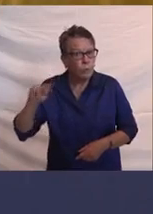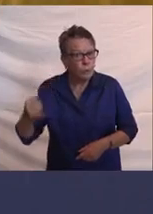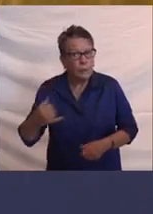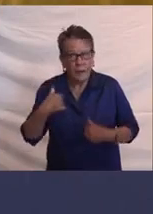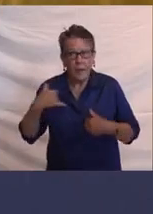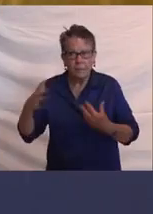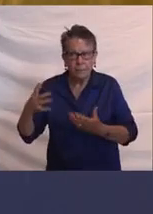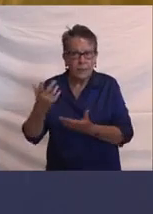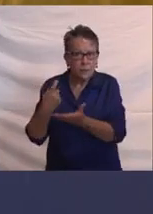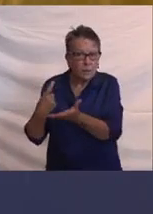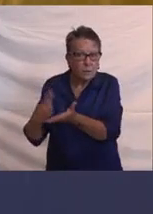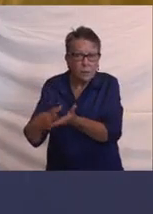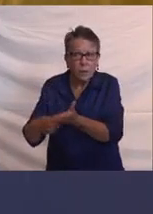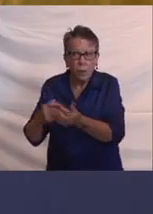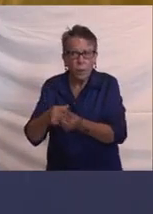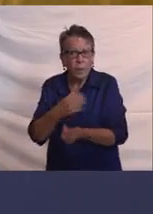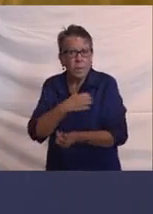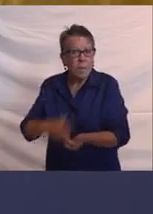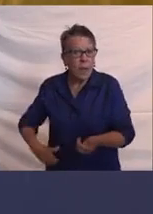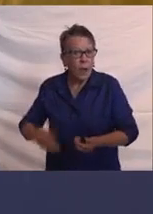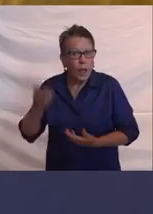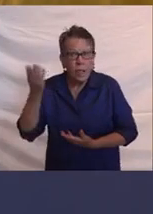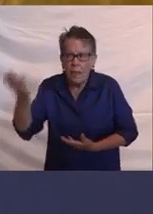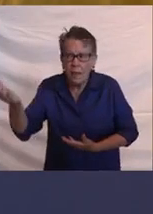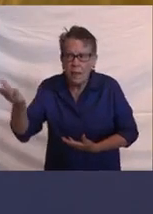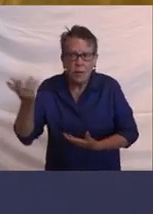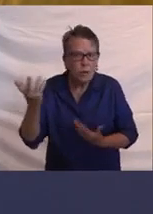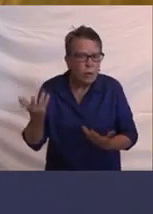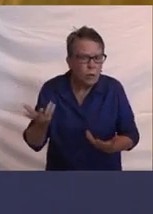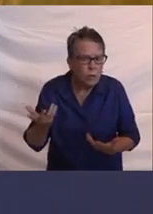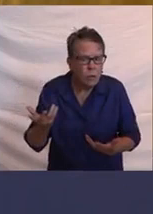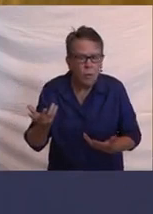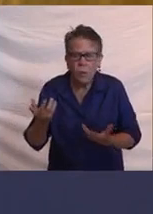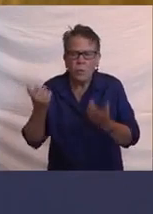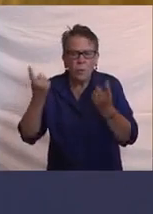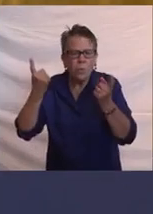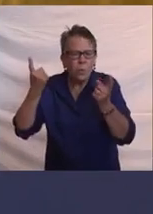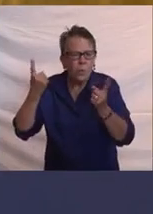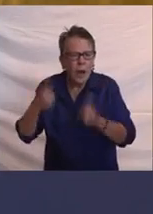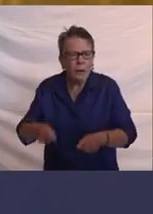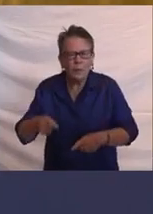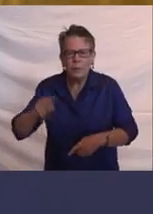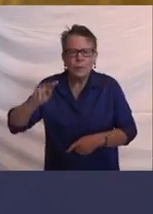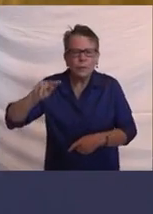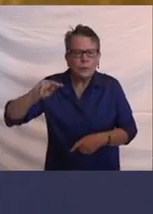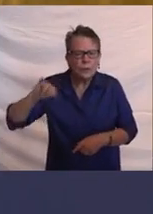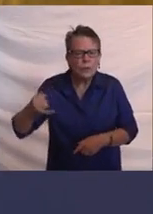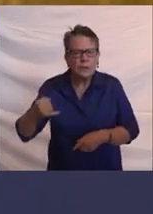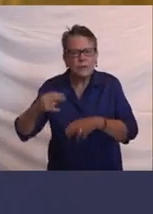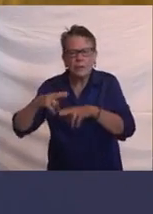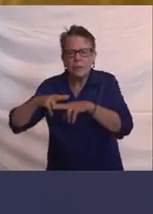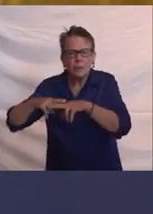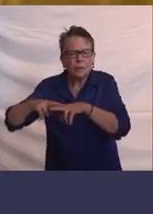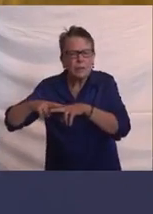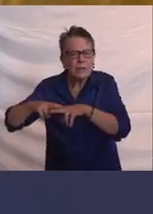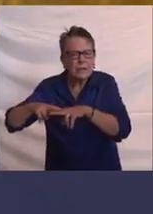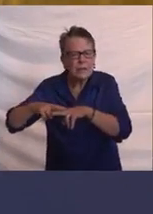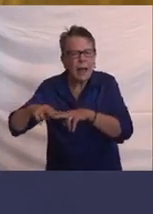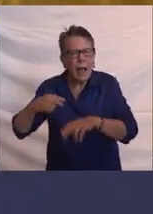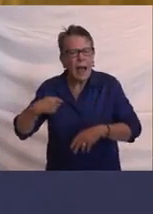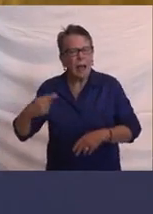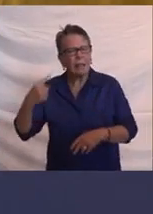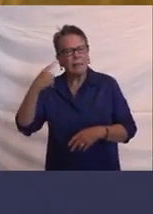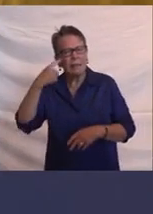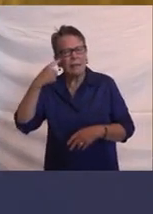Transit, we'll do everything we can to learn and figure out what happened, learn. I think NJ Transit did a lot of other